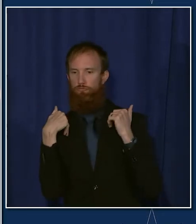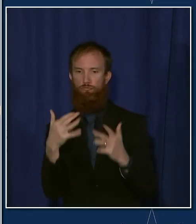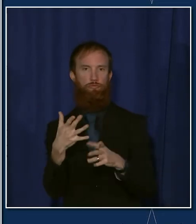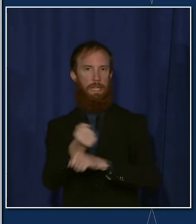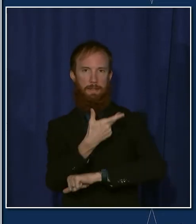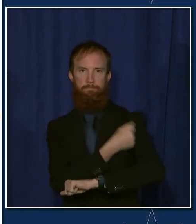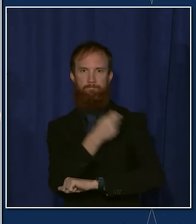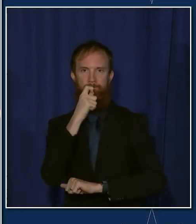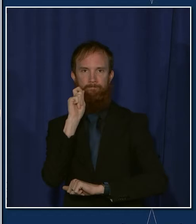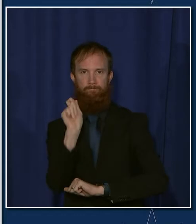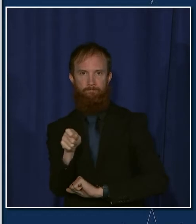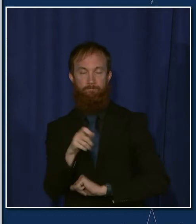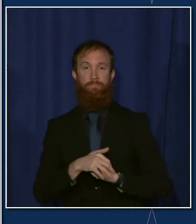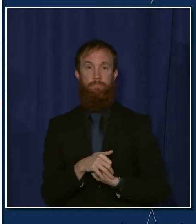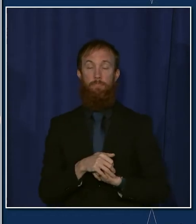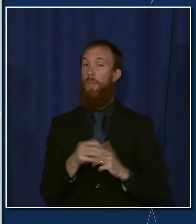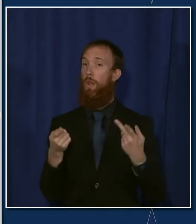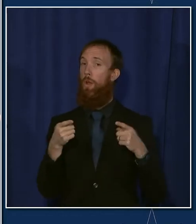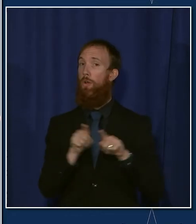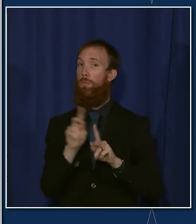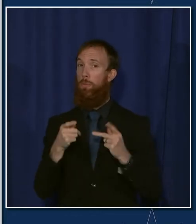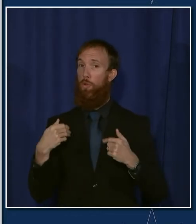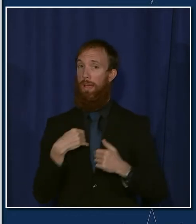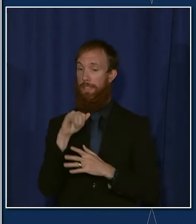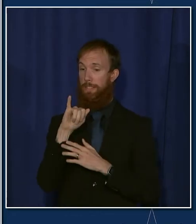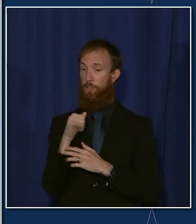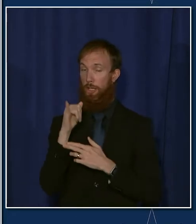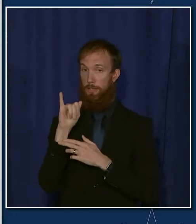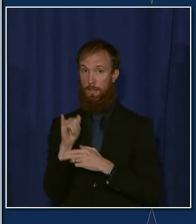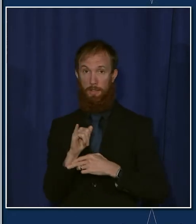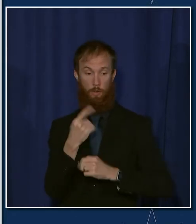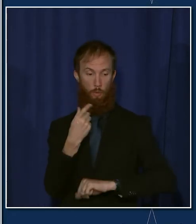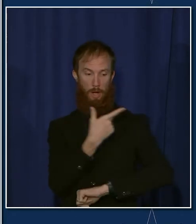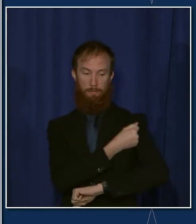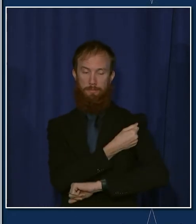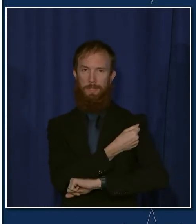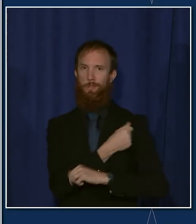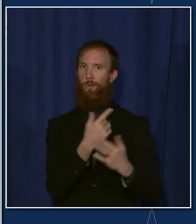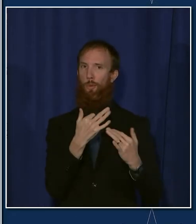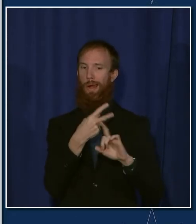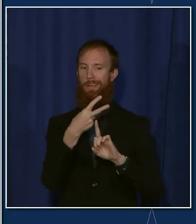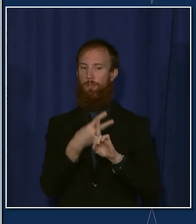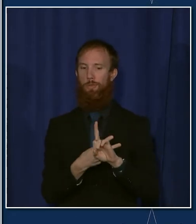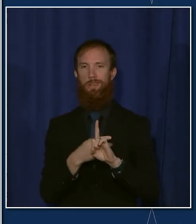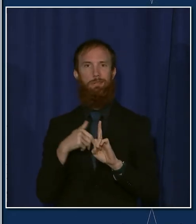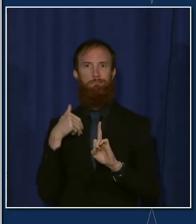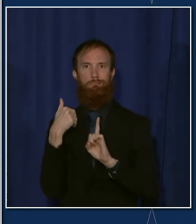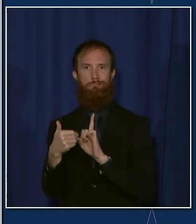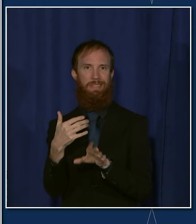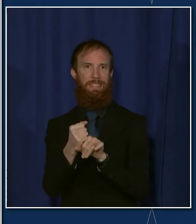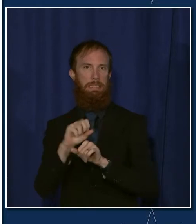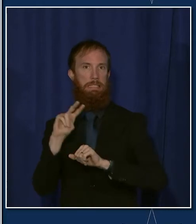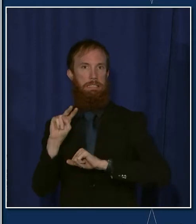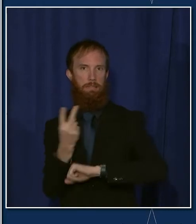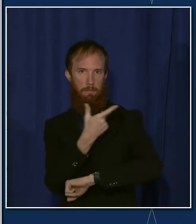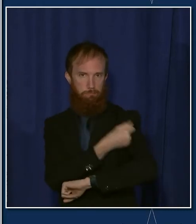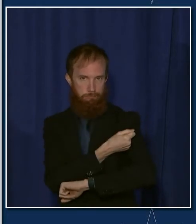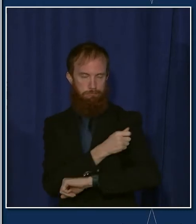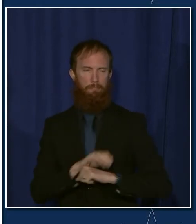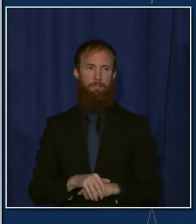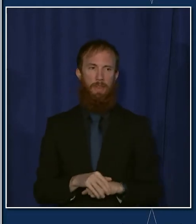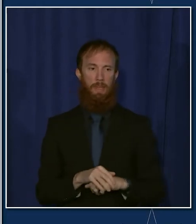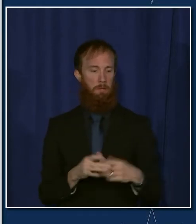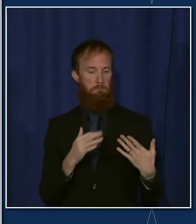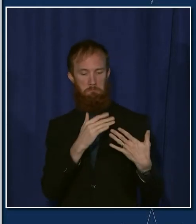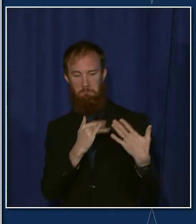Also, anybody who got Johnson & Johnson, the one dose, 2 months later, we want everybody to get a second dose. Beyond that, I